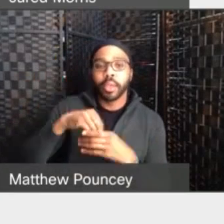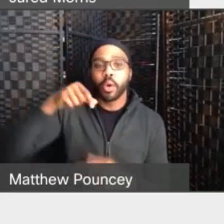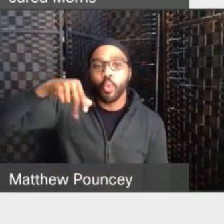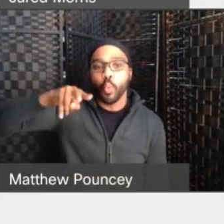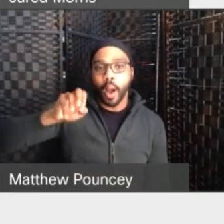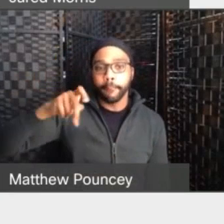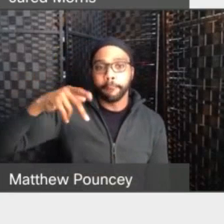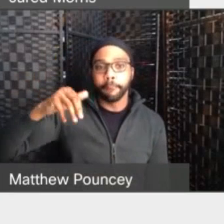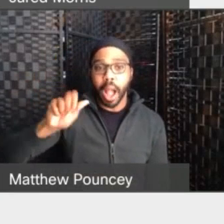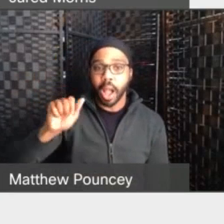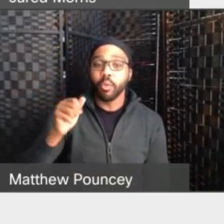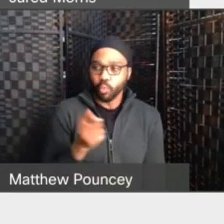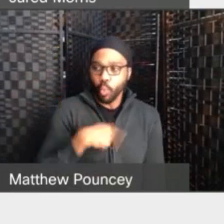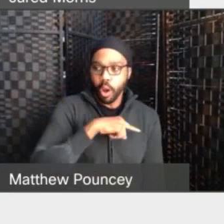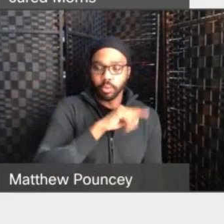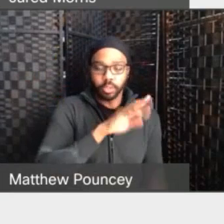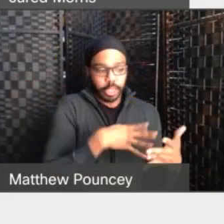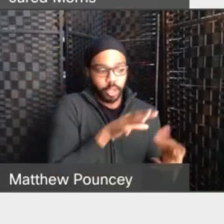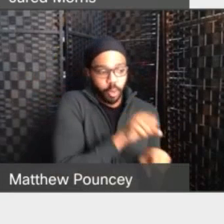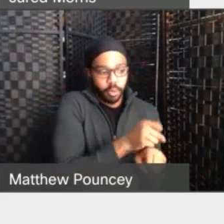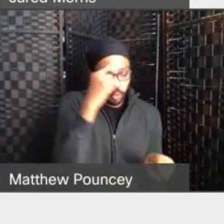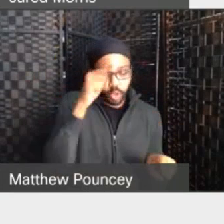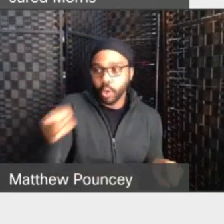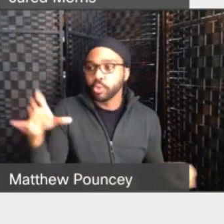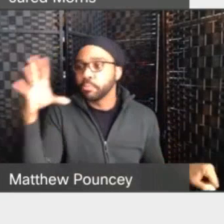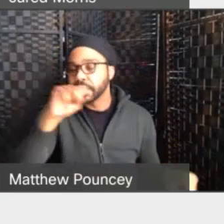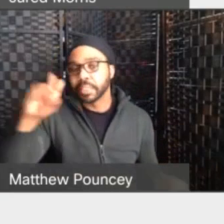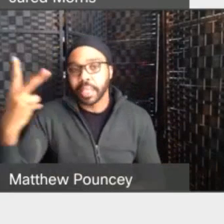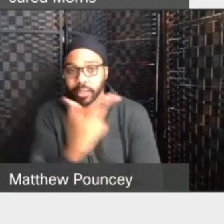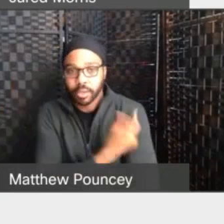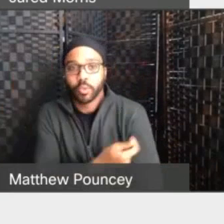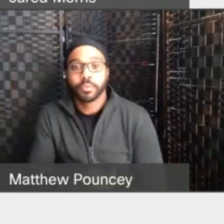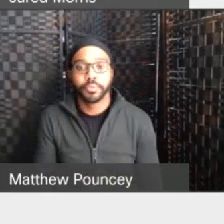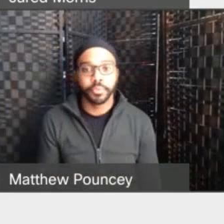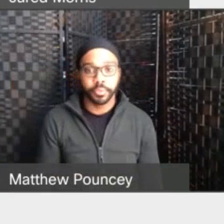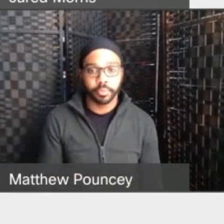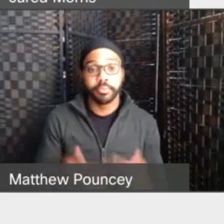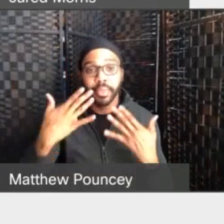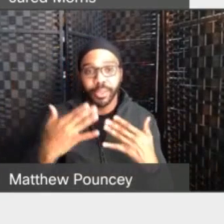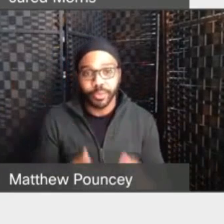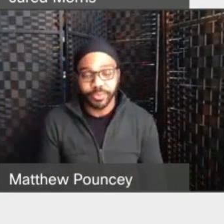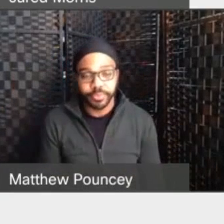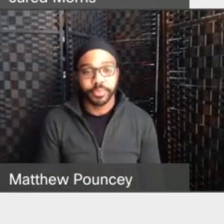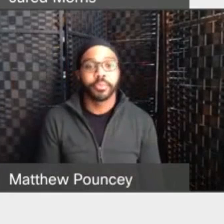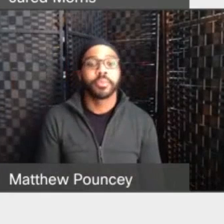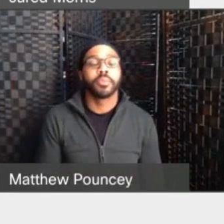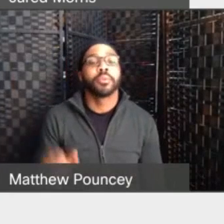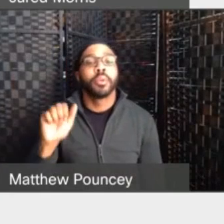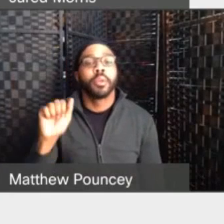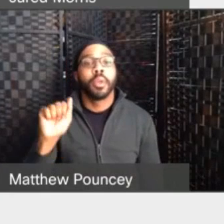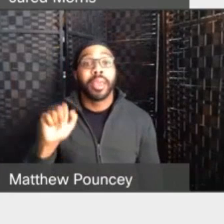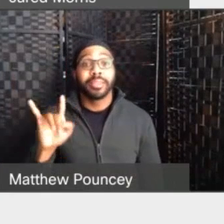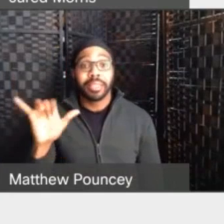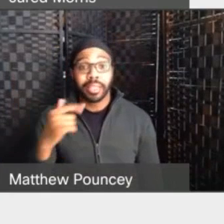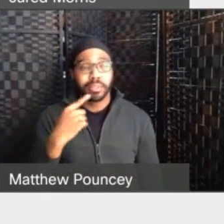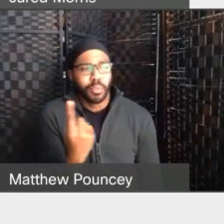scheduling those folks who didn't miss their second doses. Thank you. So someone else received